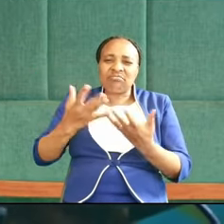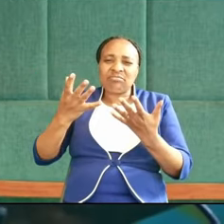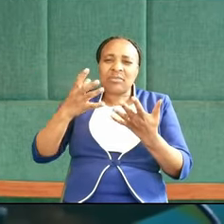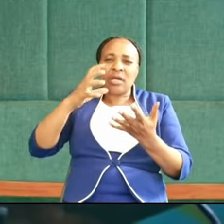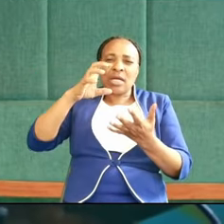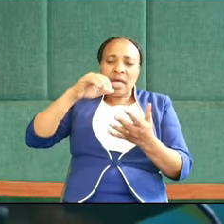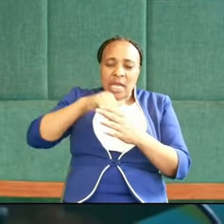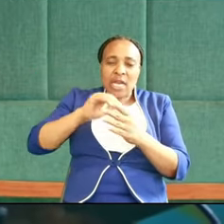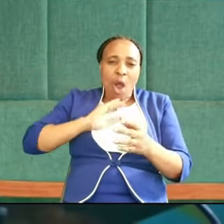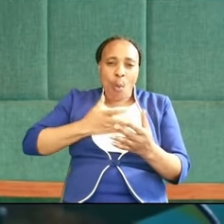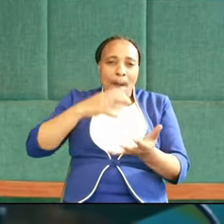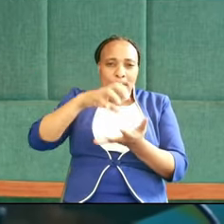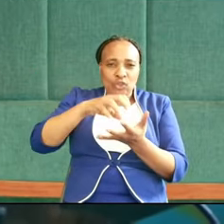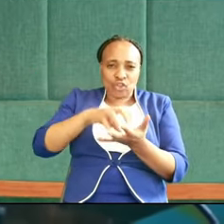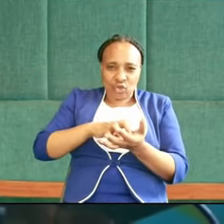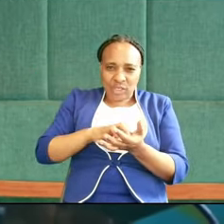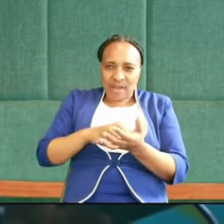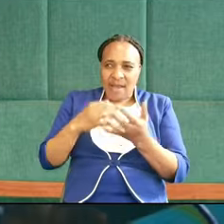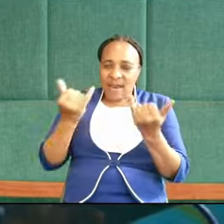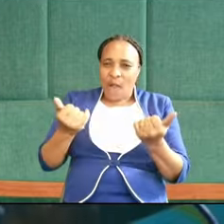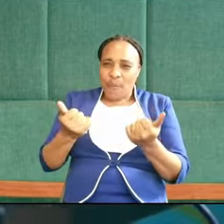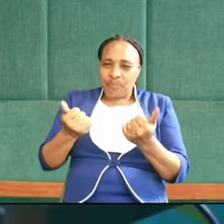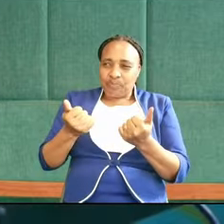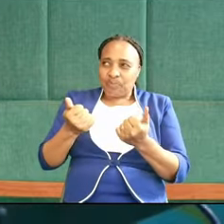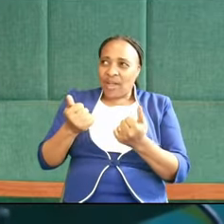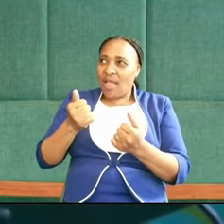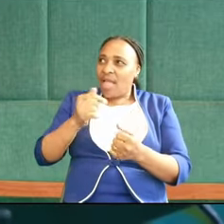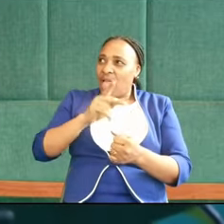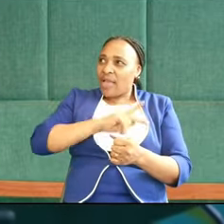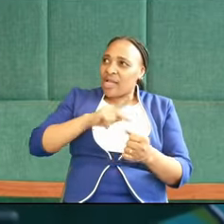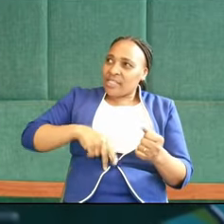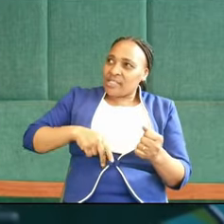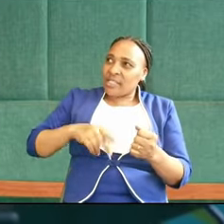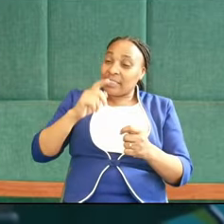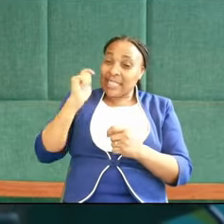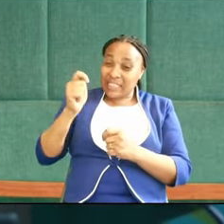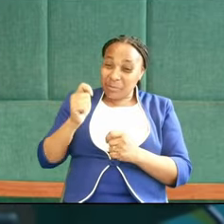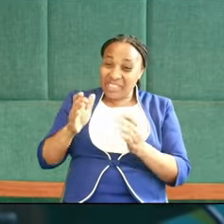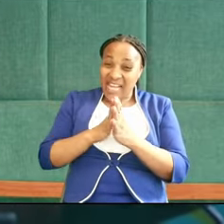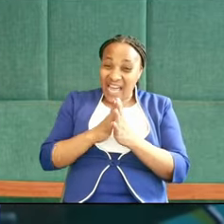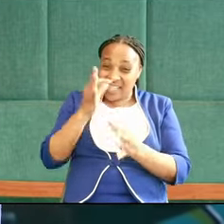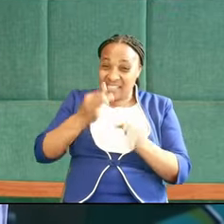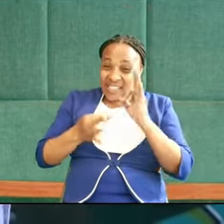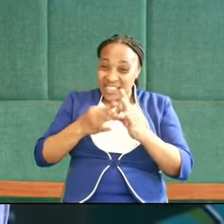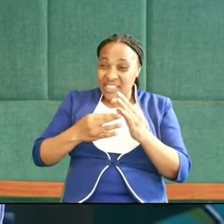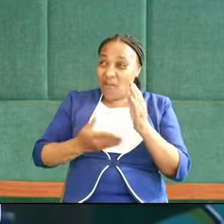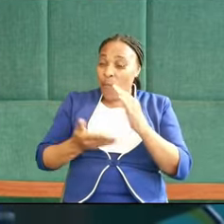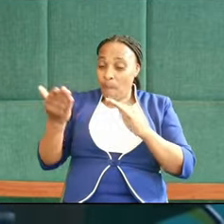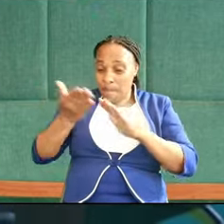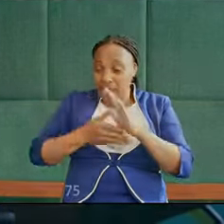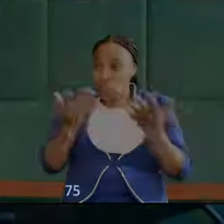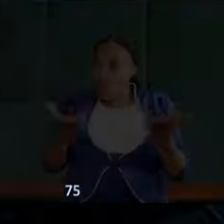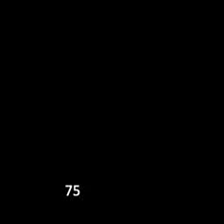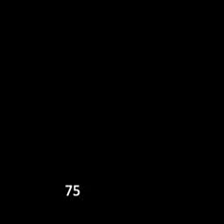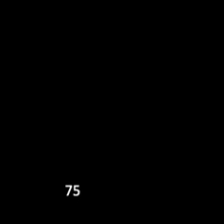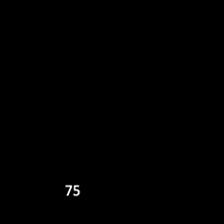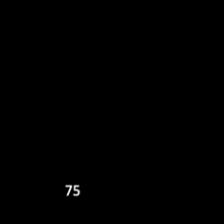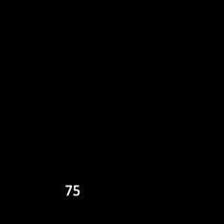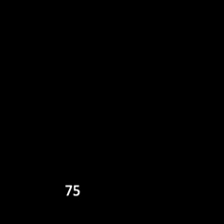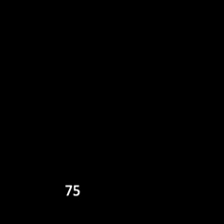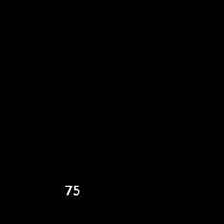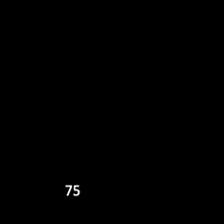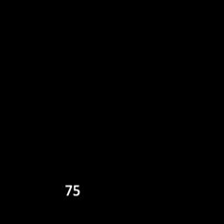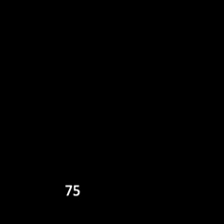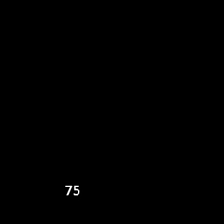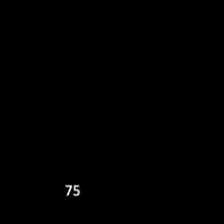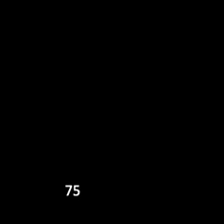book, Testimony for the Churches, volume 7, page 138, we are told Seventh-day Adventists have